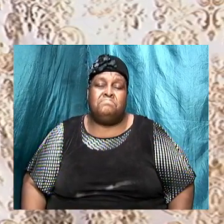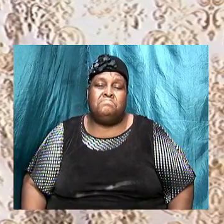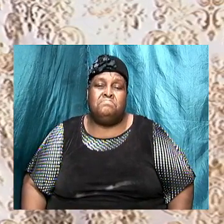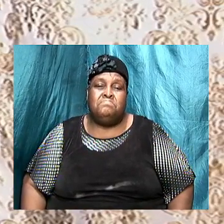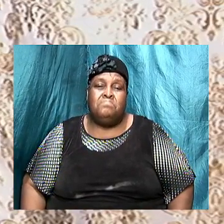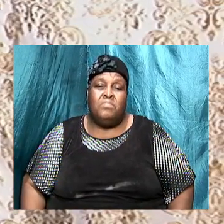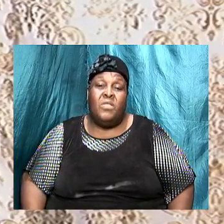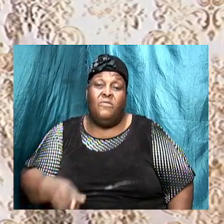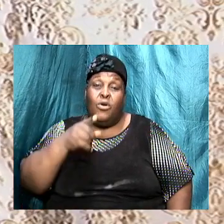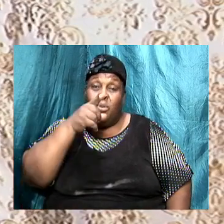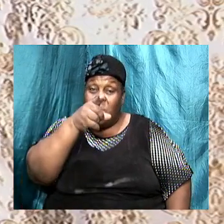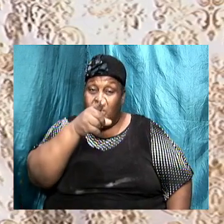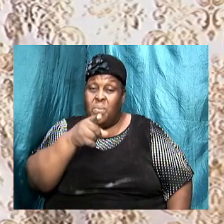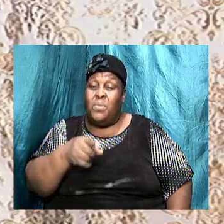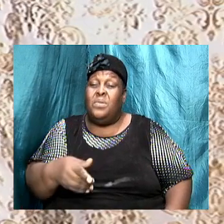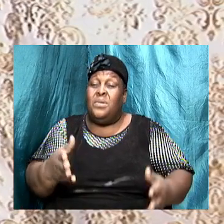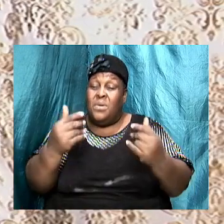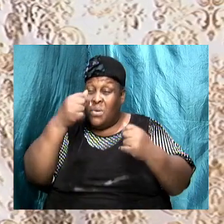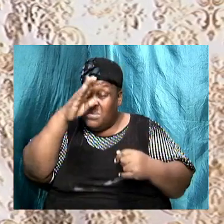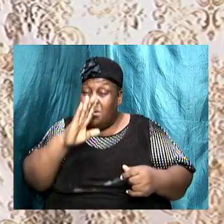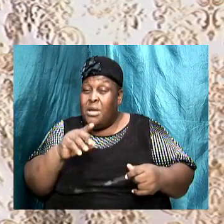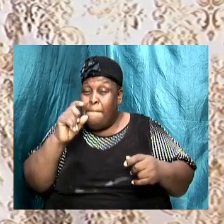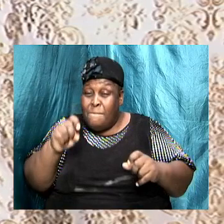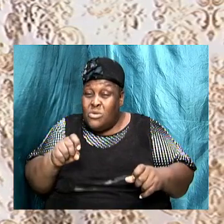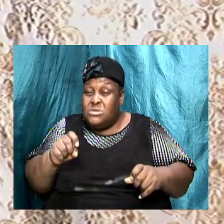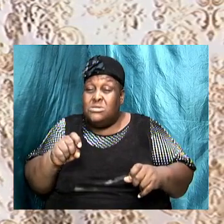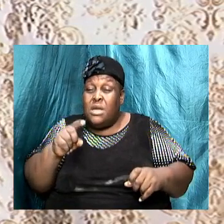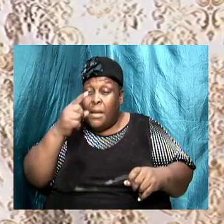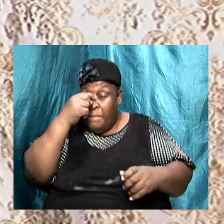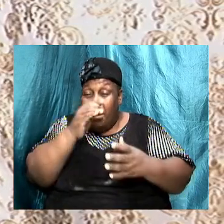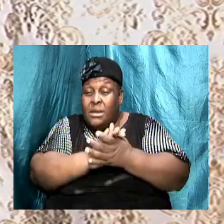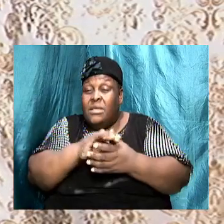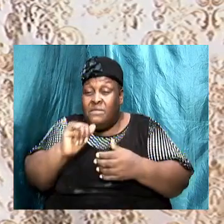For he that cometh to God must believe that God exists.